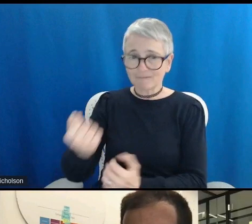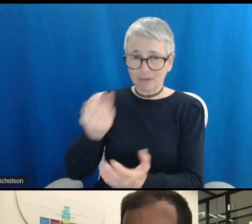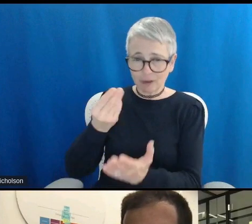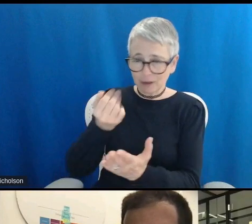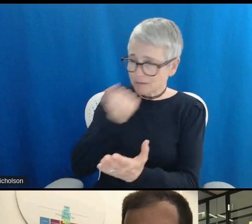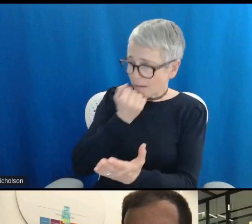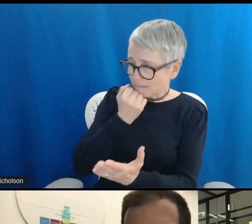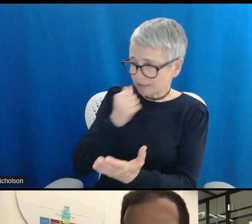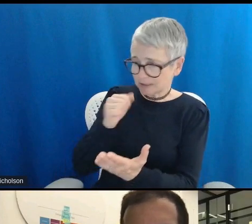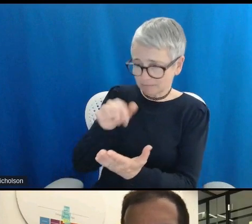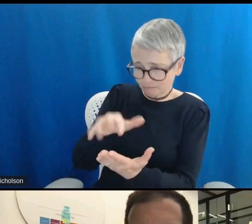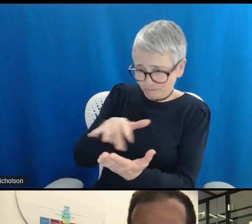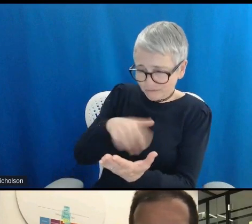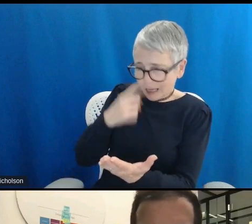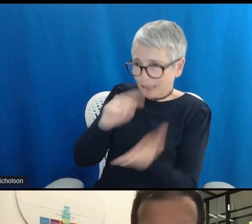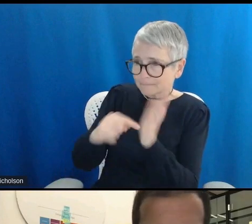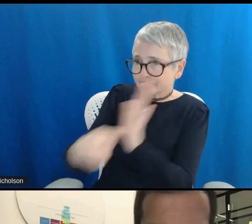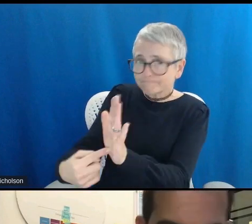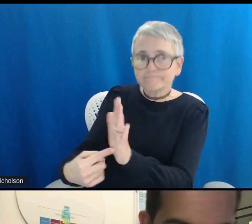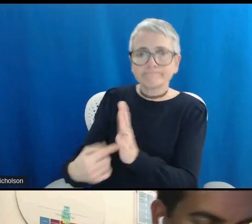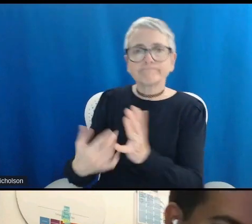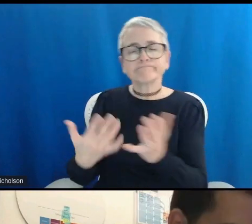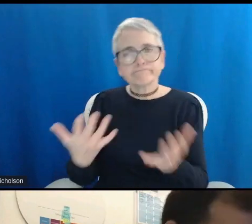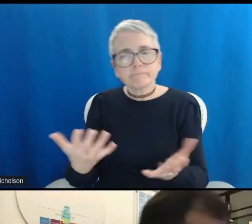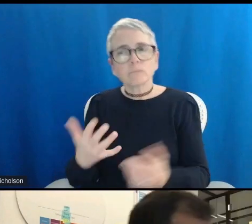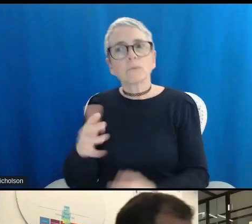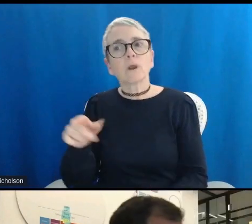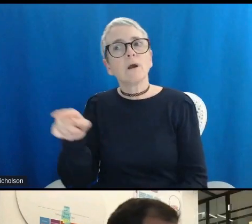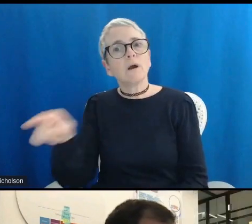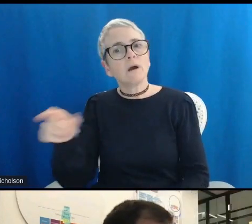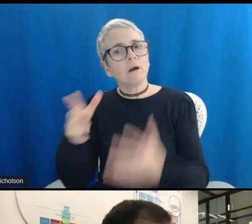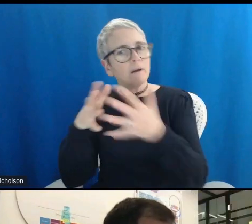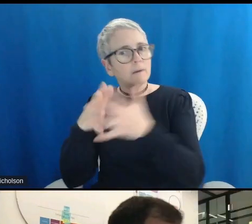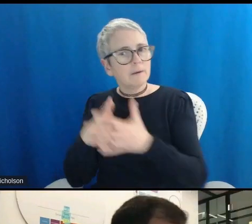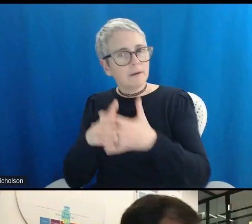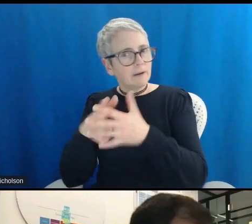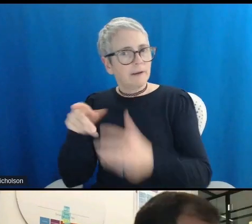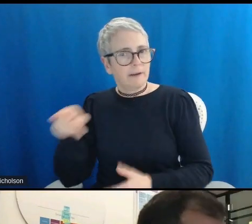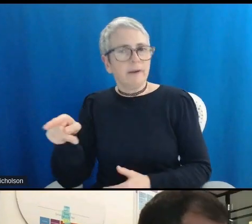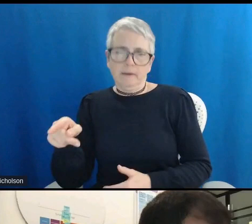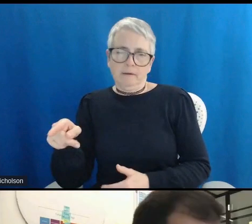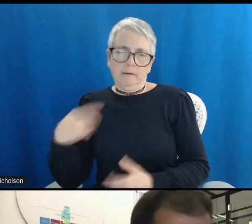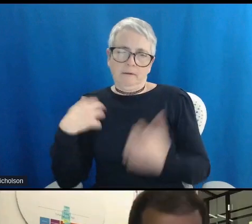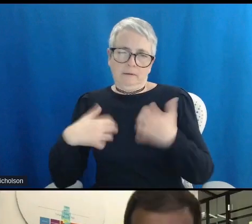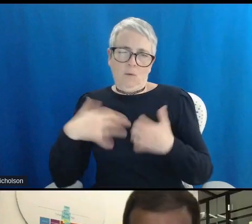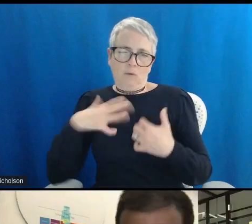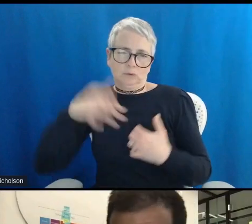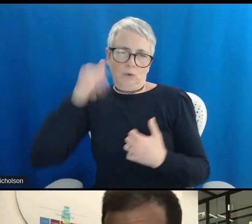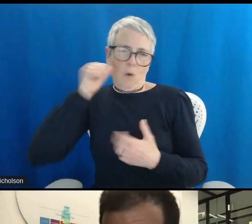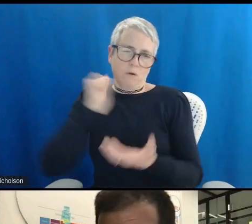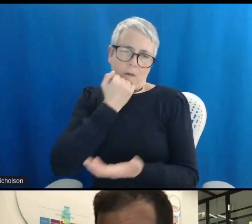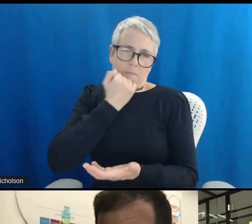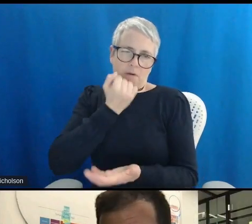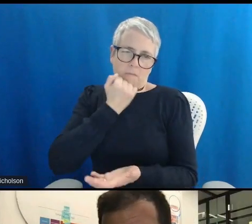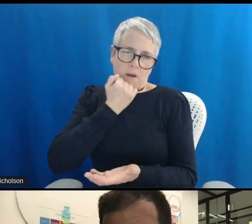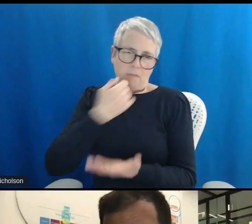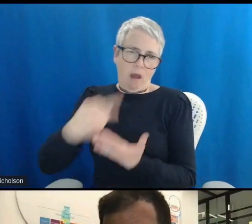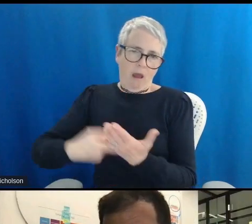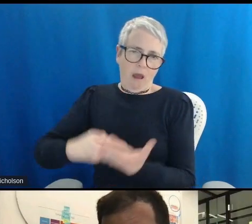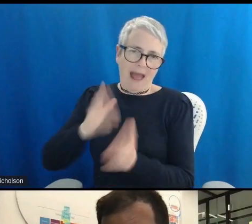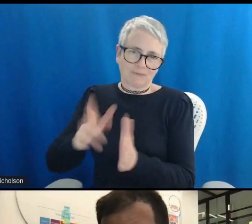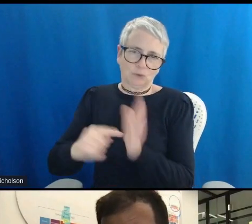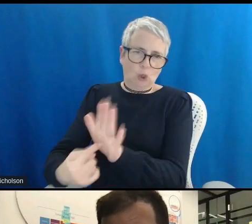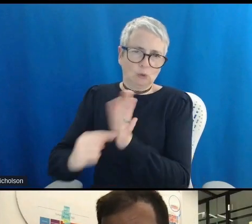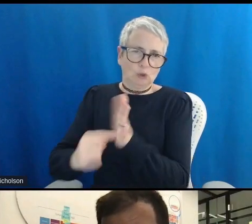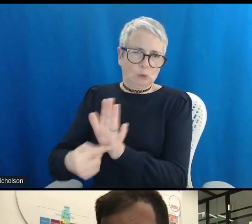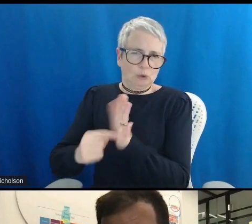unfortunately, definitely in the US, it is mostly about the numbers. And we have to sell them on the numbers, and we have to figure out how to